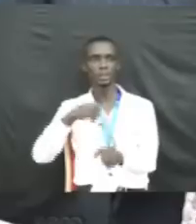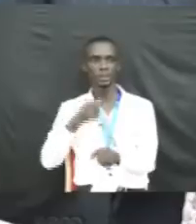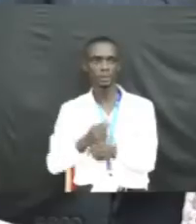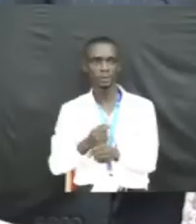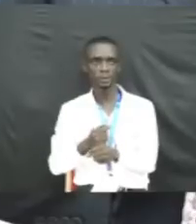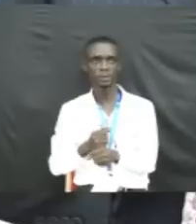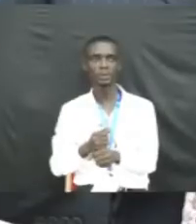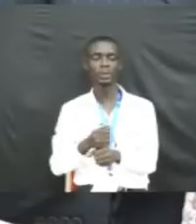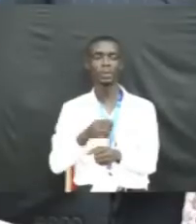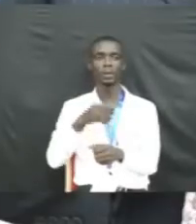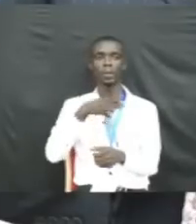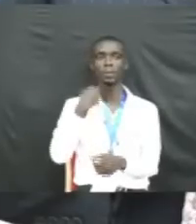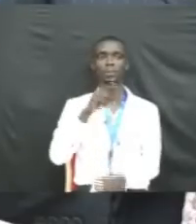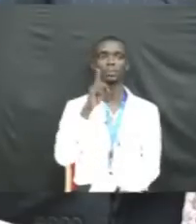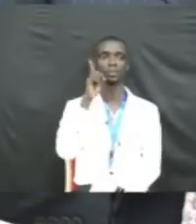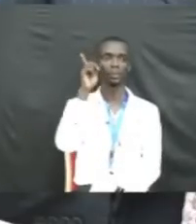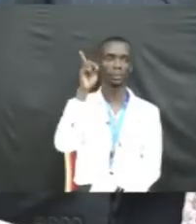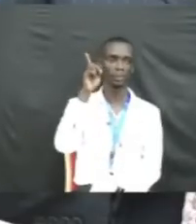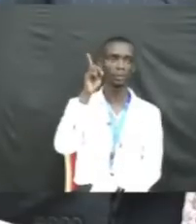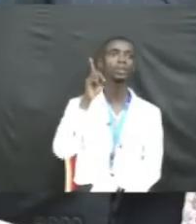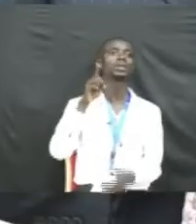for 22 years.